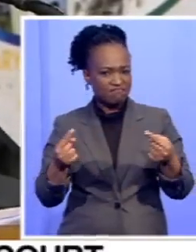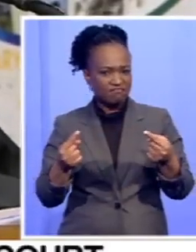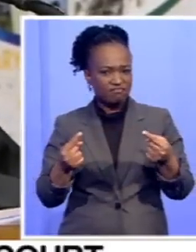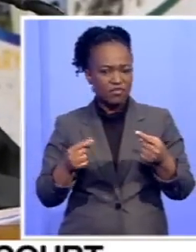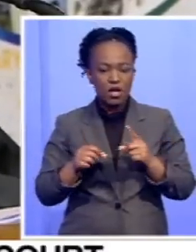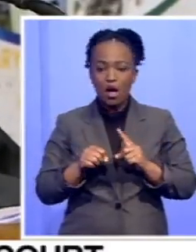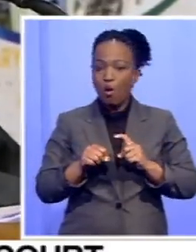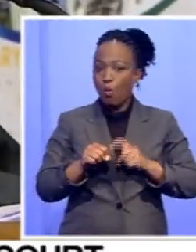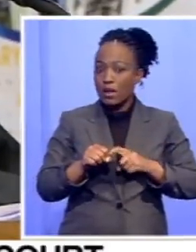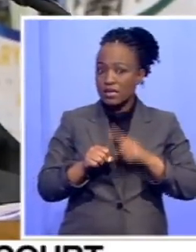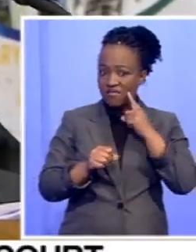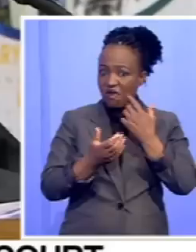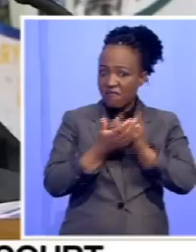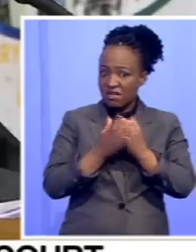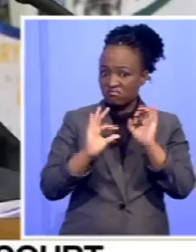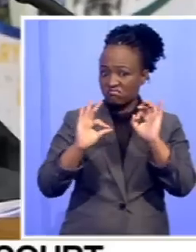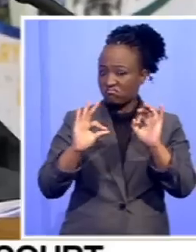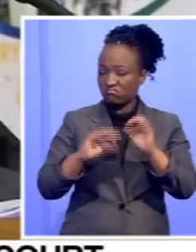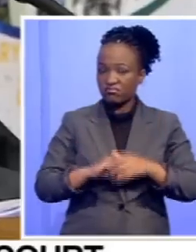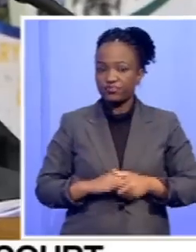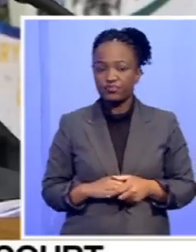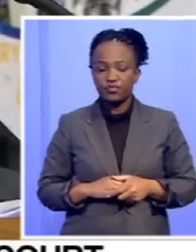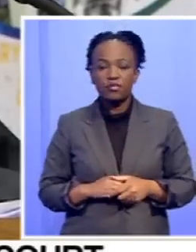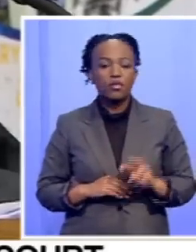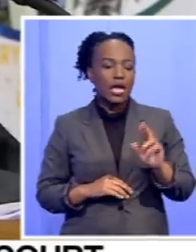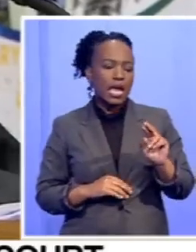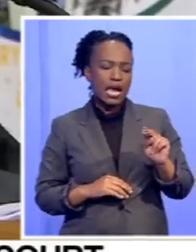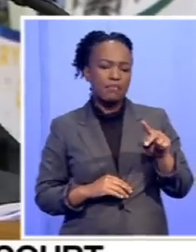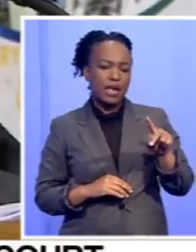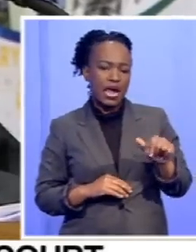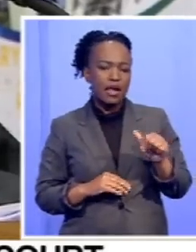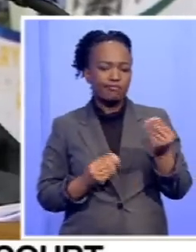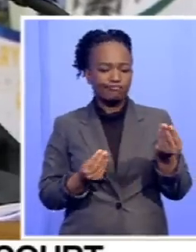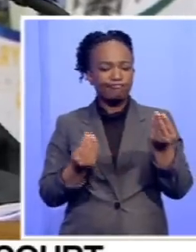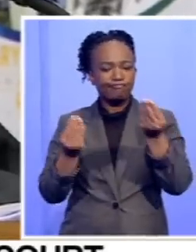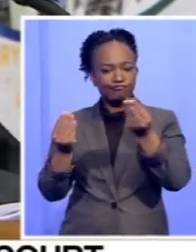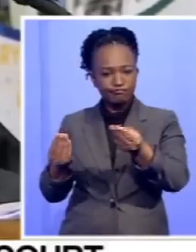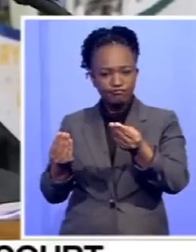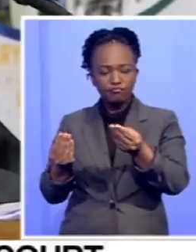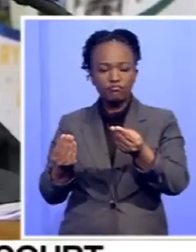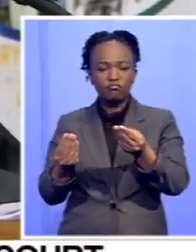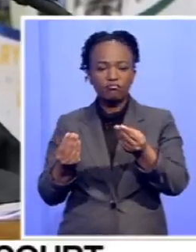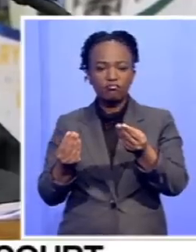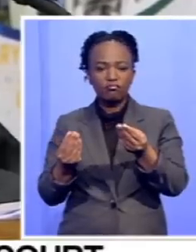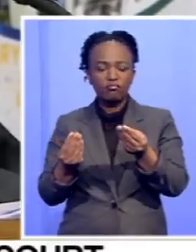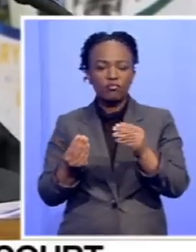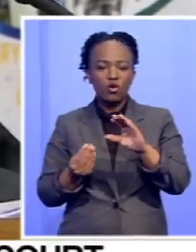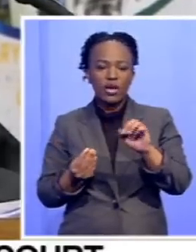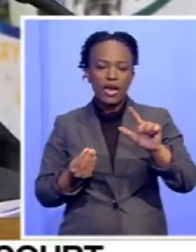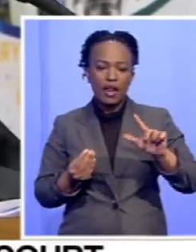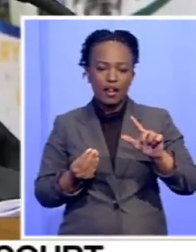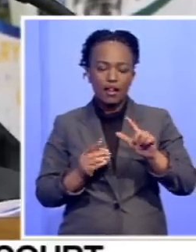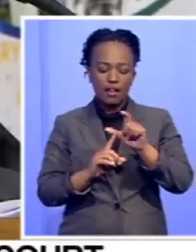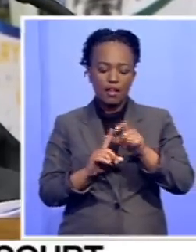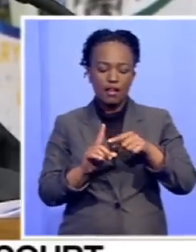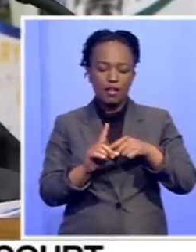quality of the evidence. It is the state submission that not only having direct evidence of the complainant Colonel Johannes